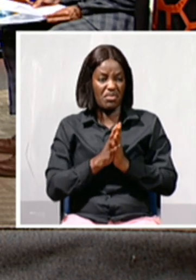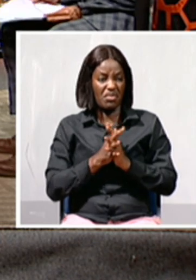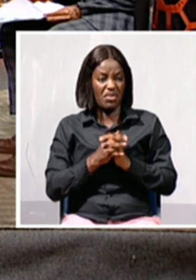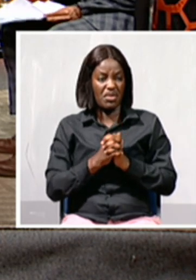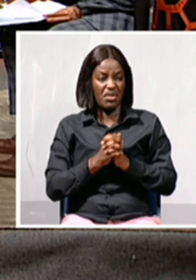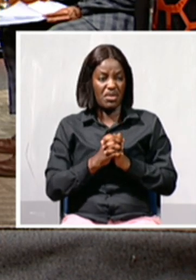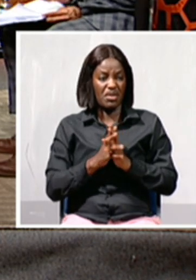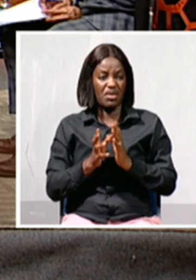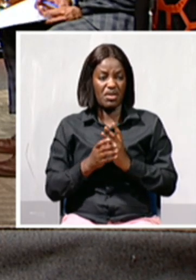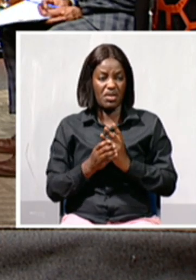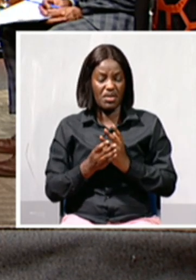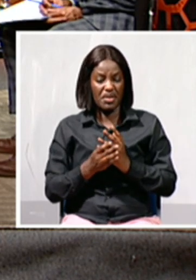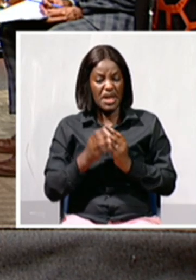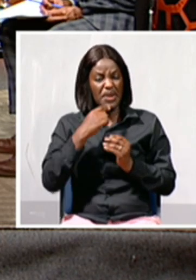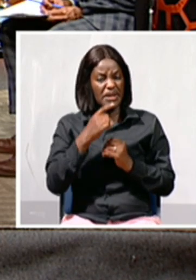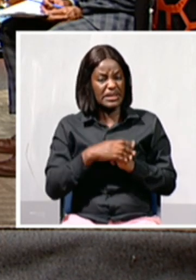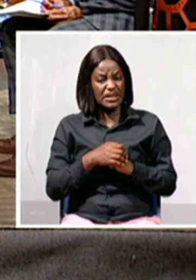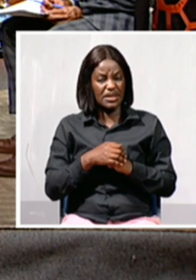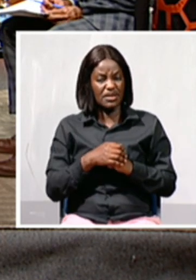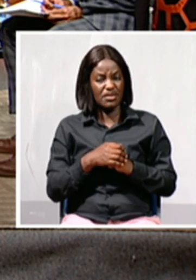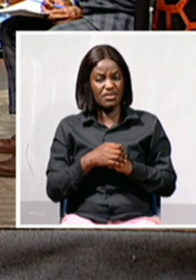because- Namibian police. Let's hear what because- Mr. Suluka because has to these say.